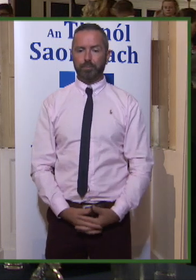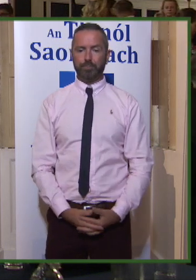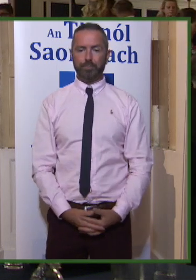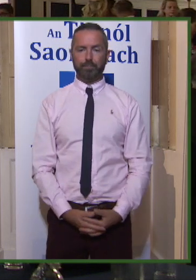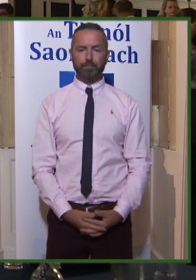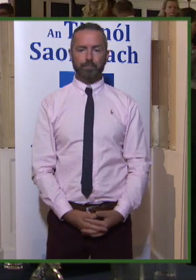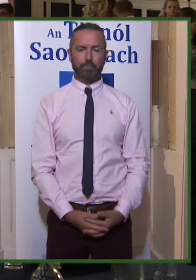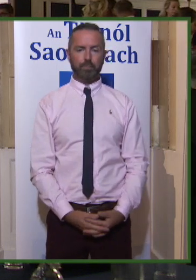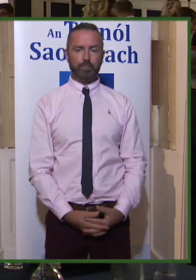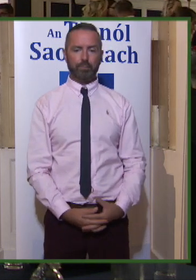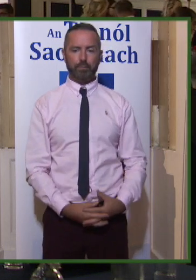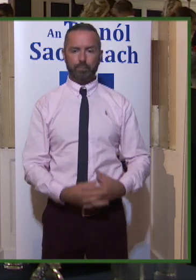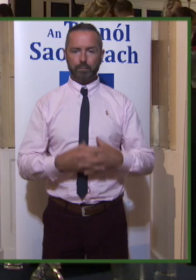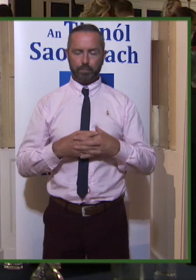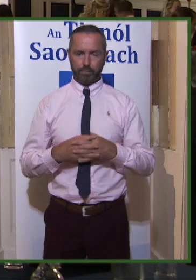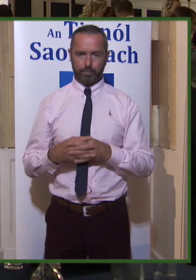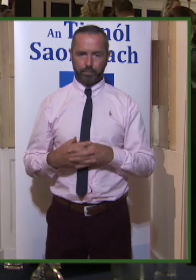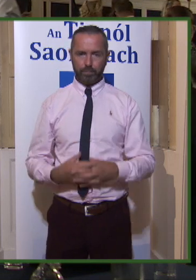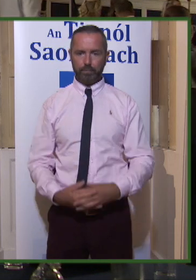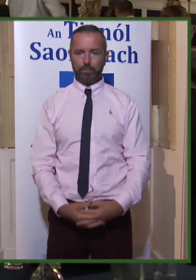Madeline, is it for 8? Yeah, Madeline,